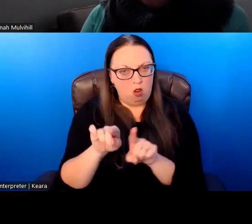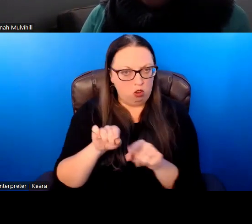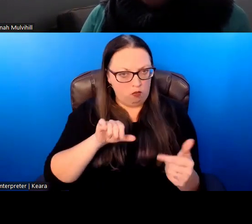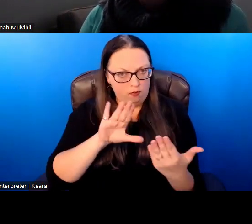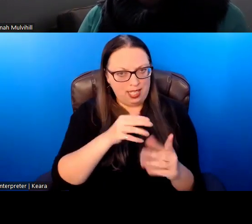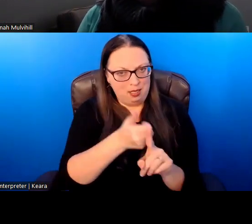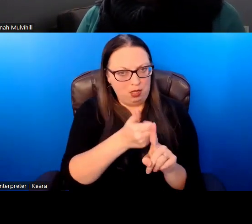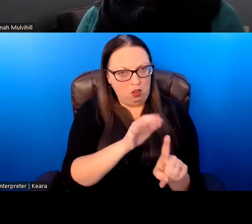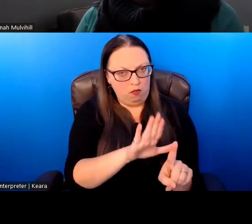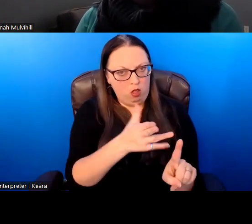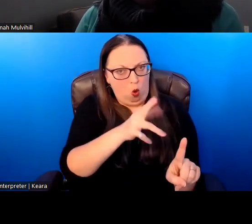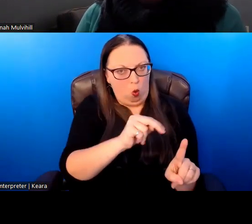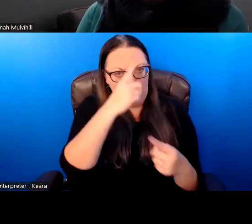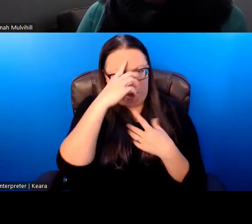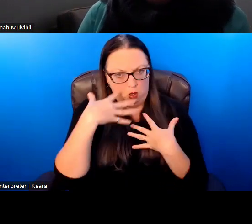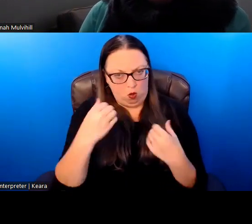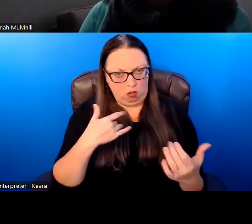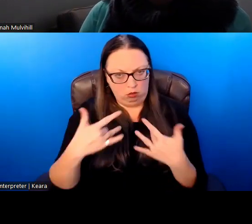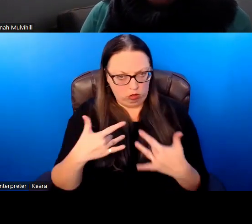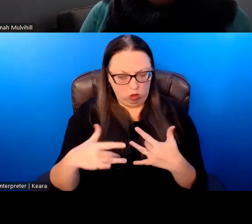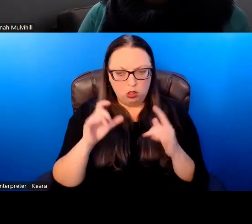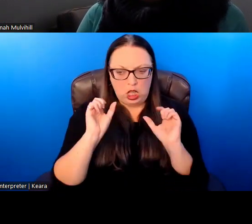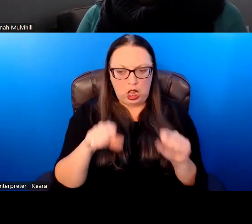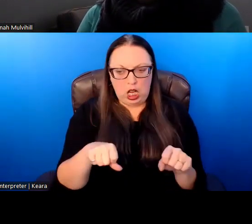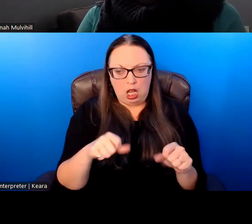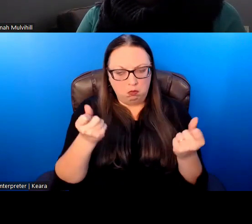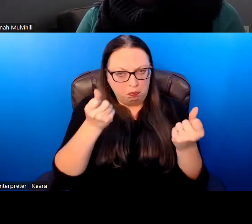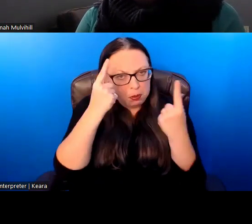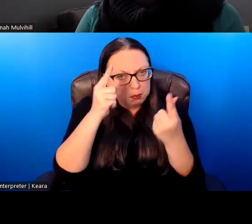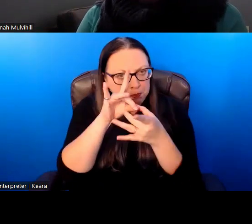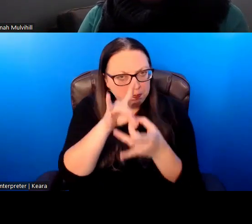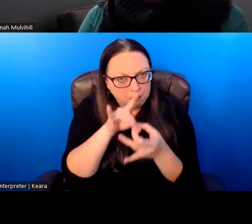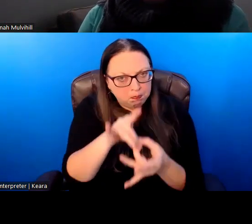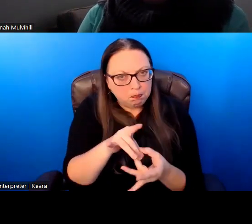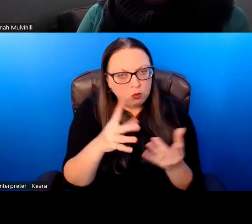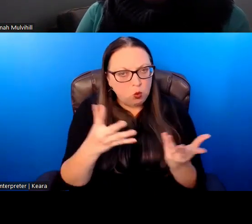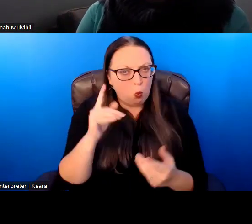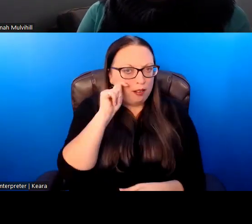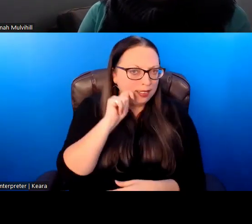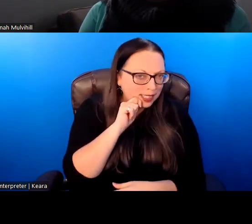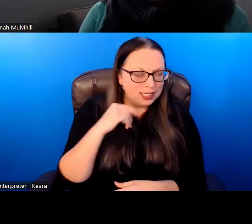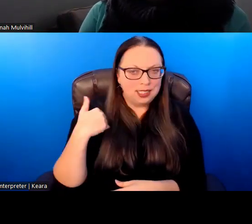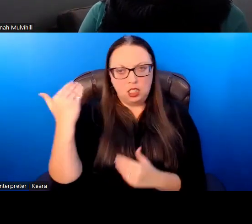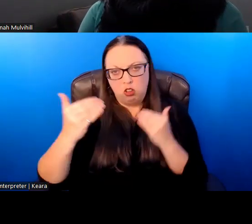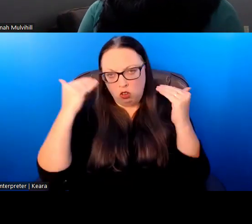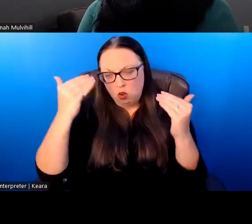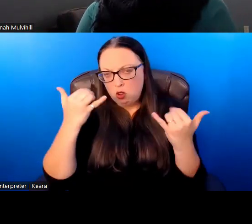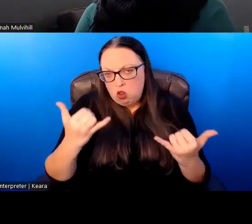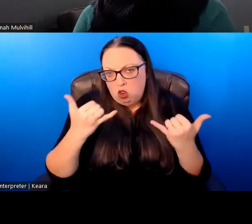health concerns and can kind of quote unquote relate to what teens and young adults are currently going